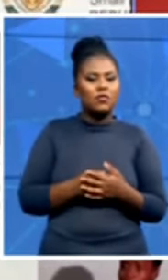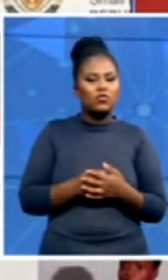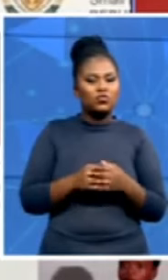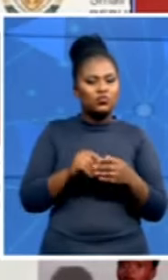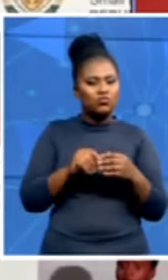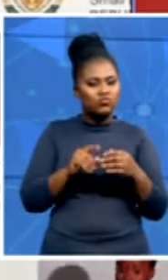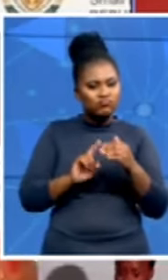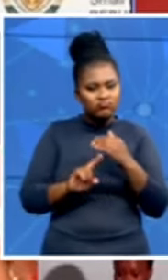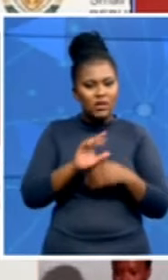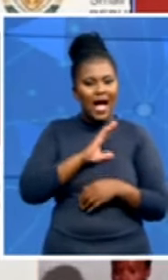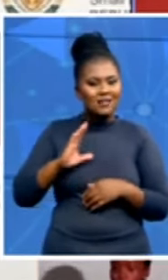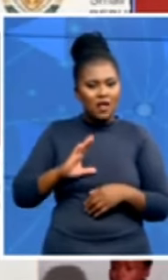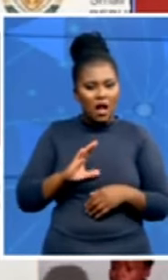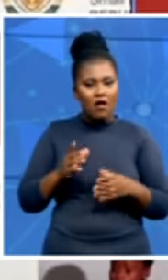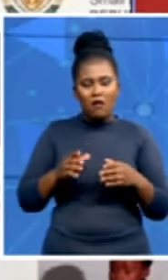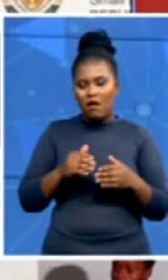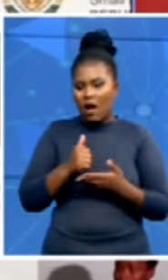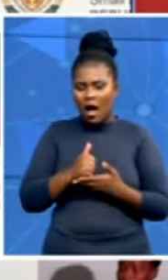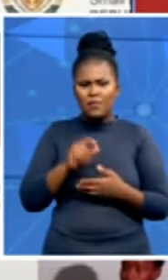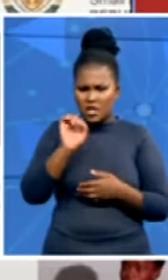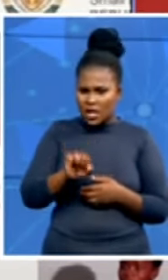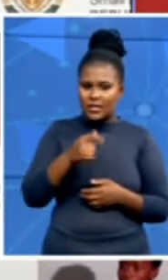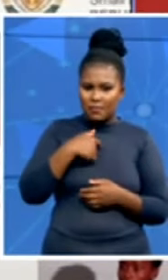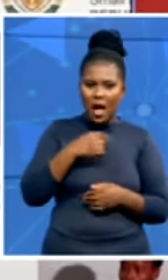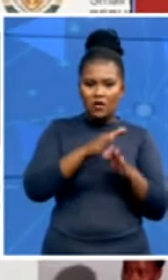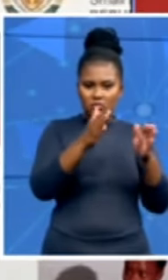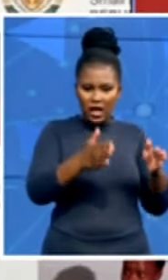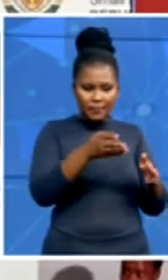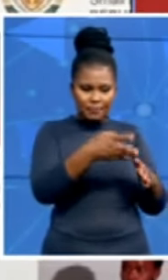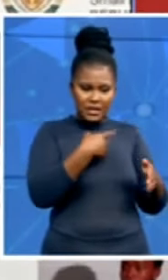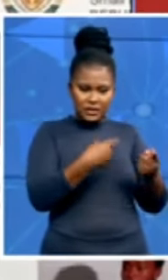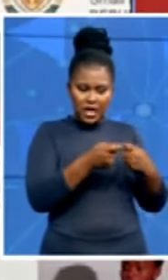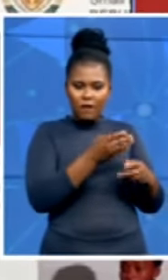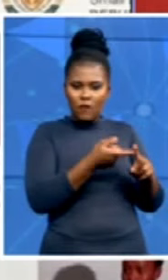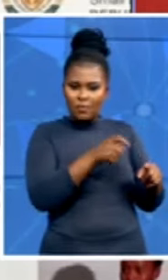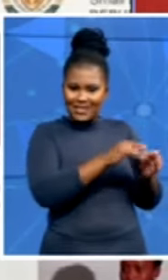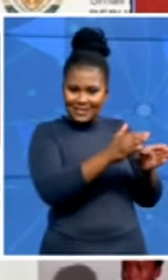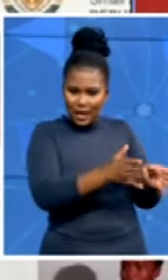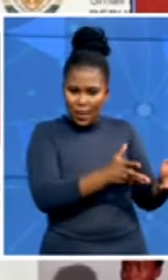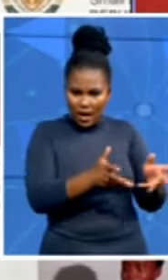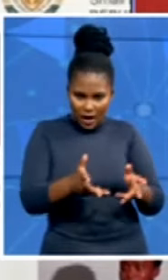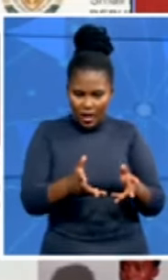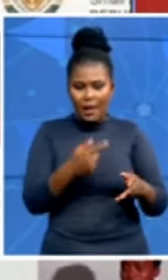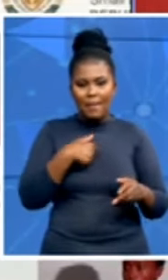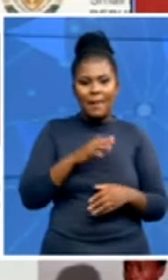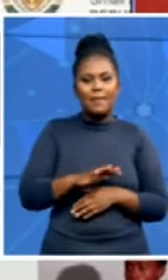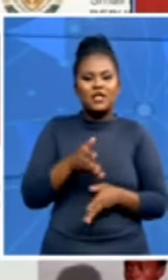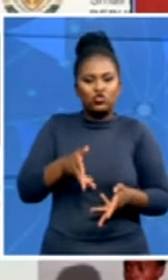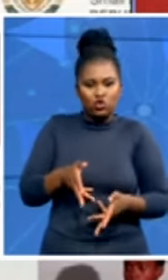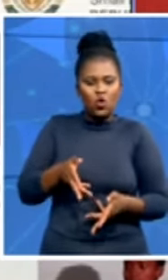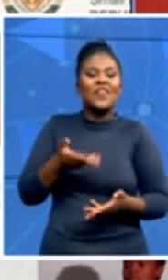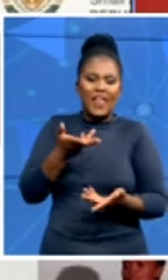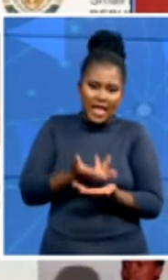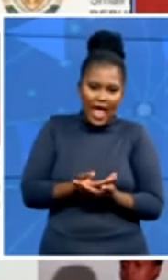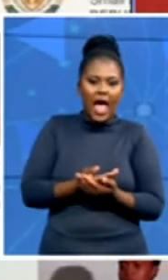Stella was operating here, and then we were shown even those demolished areas, and through our local offices we were therefore able to provide a